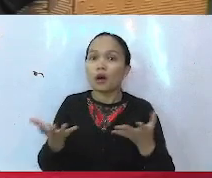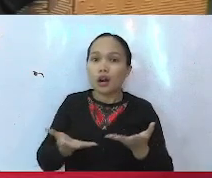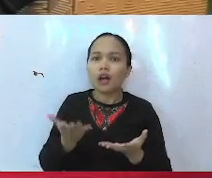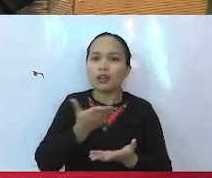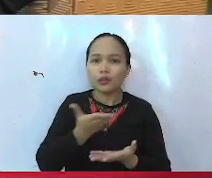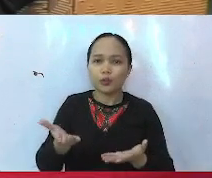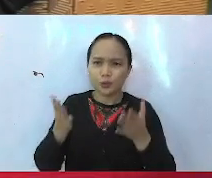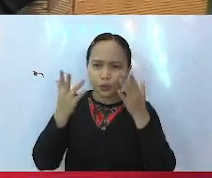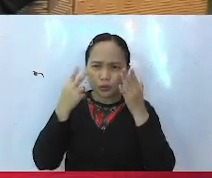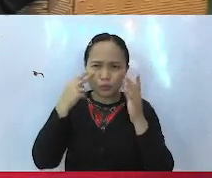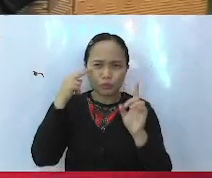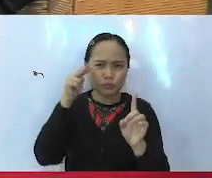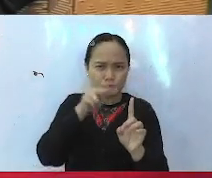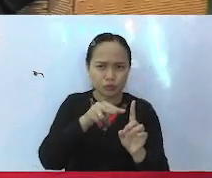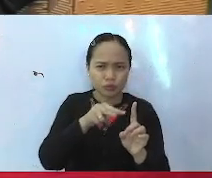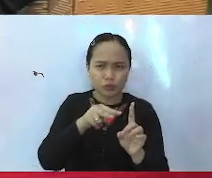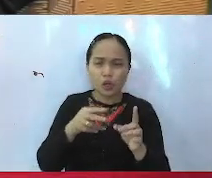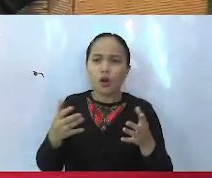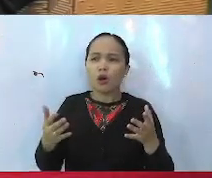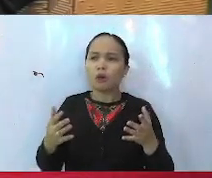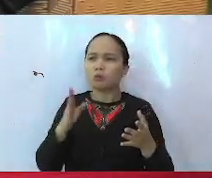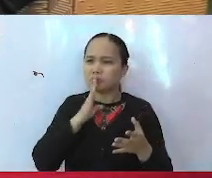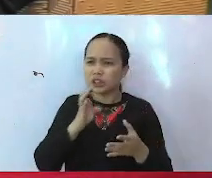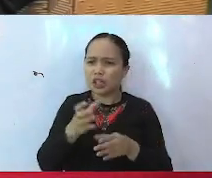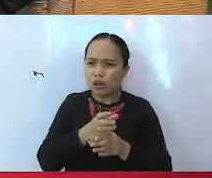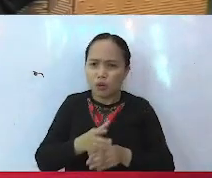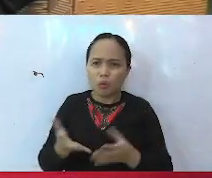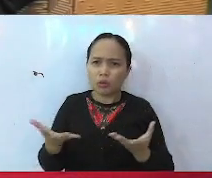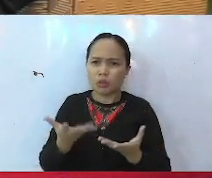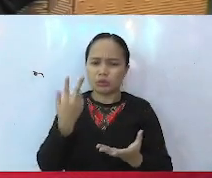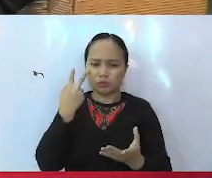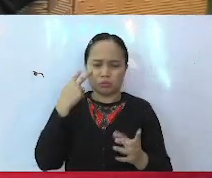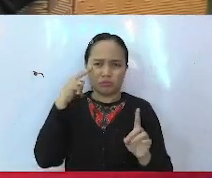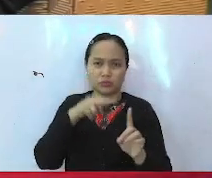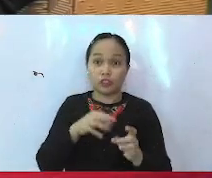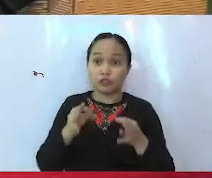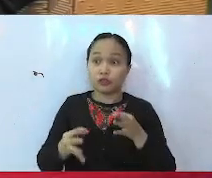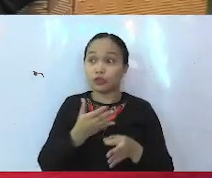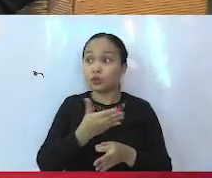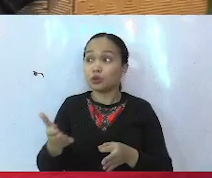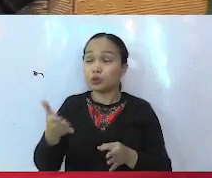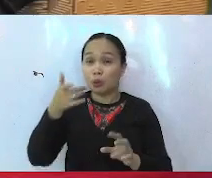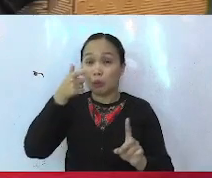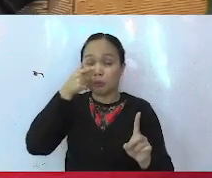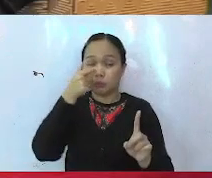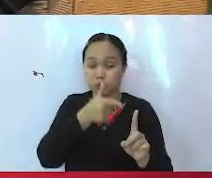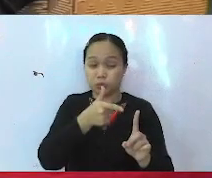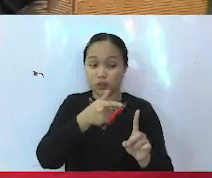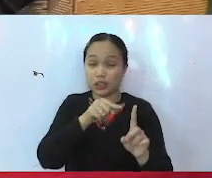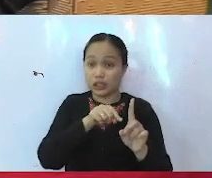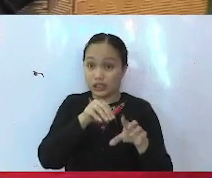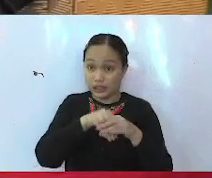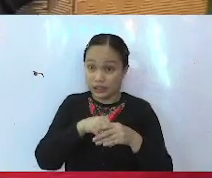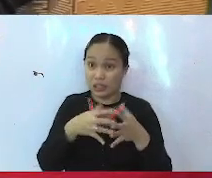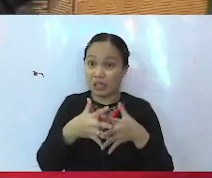looking. Where you're looking. If you're looking at